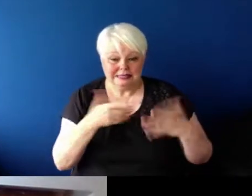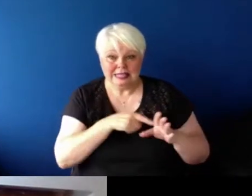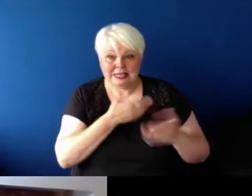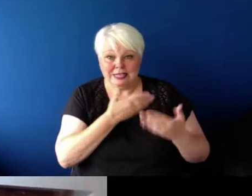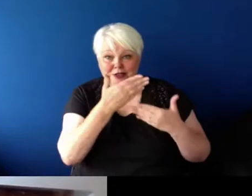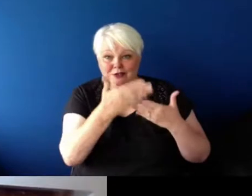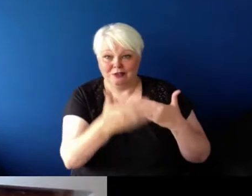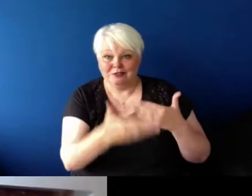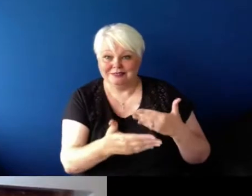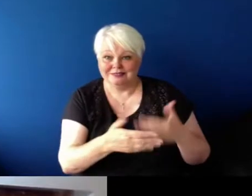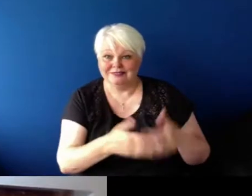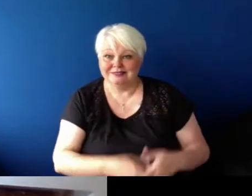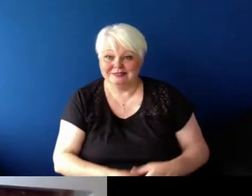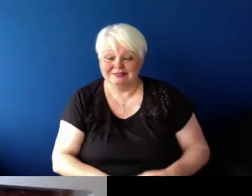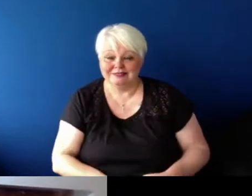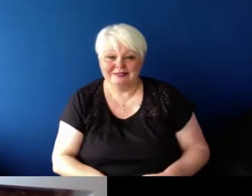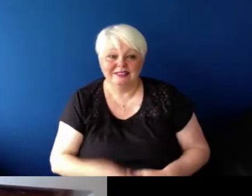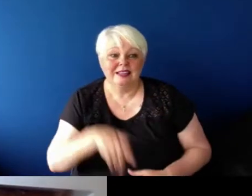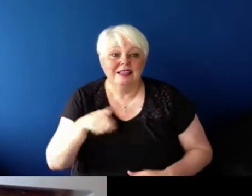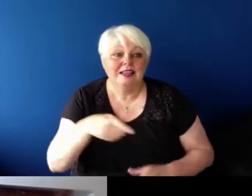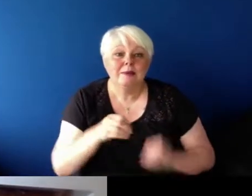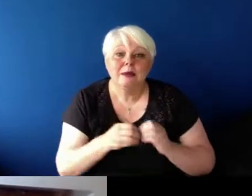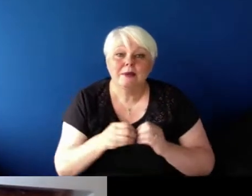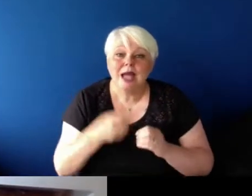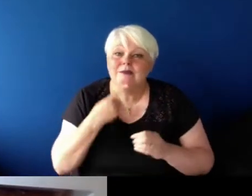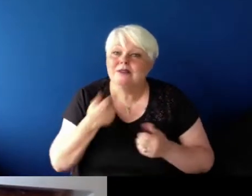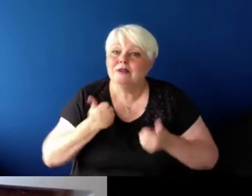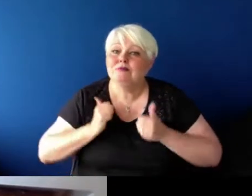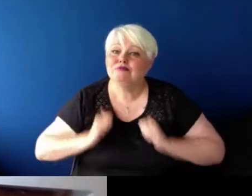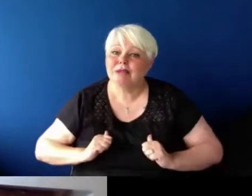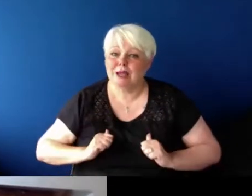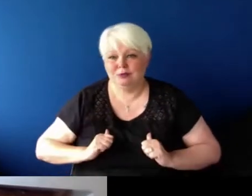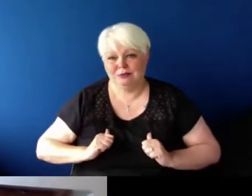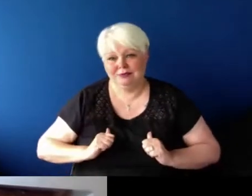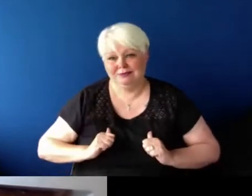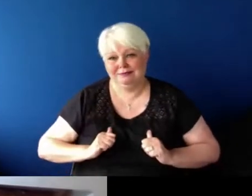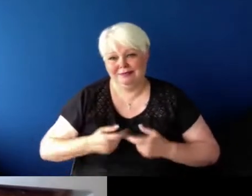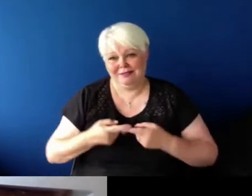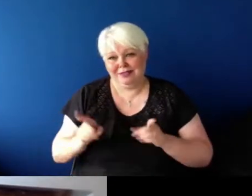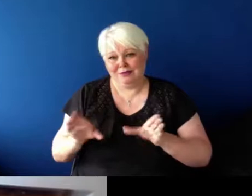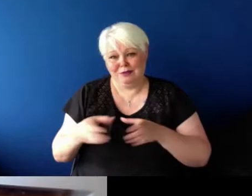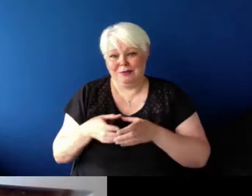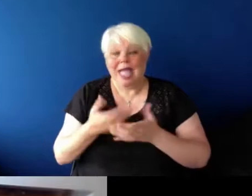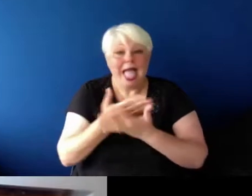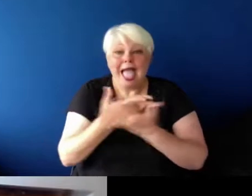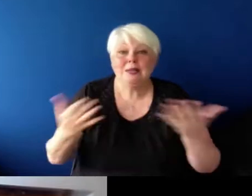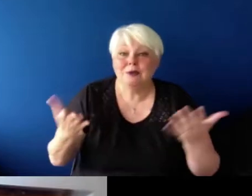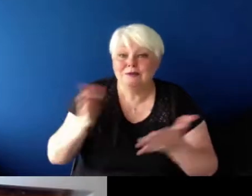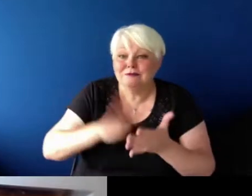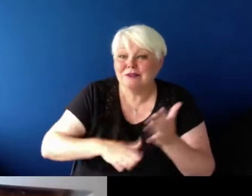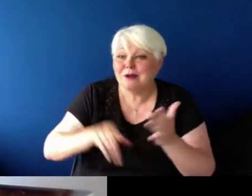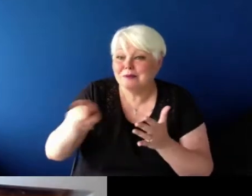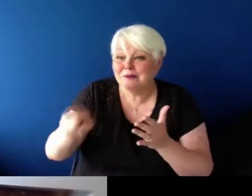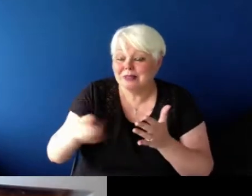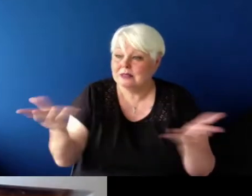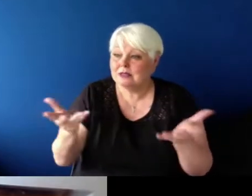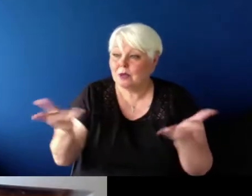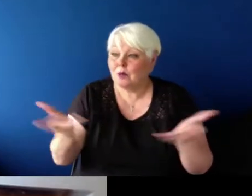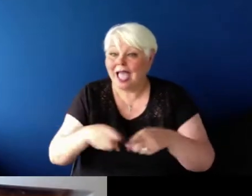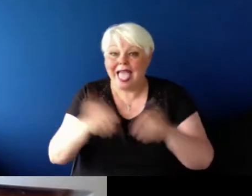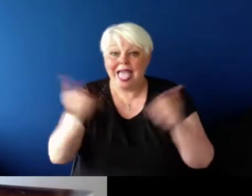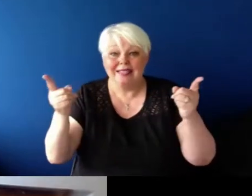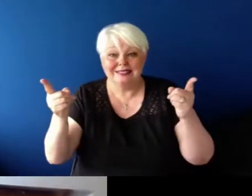on. I would like to say I'm hugely proud of them. So if anyone from somewhere else is listening in,